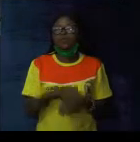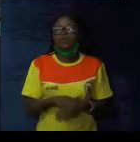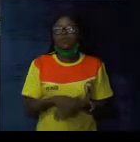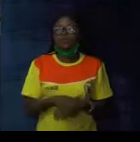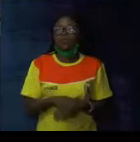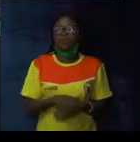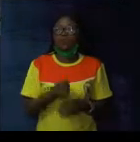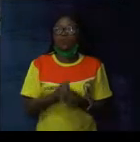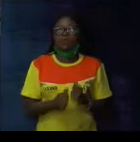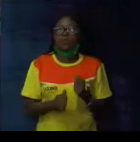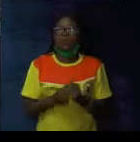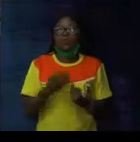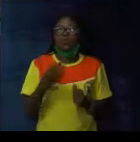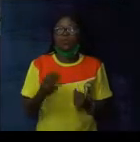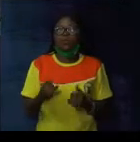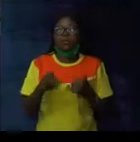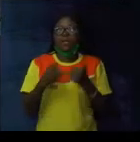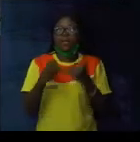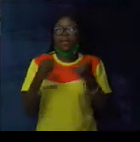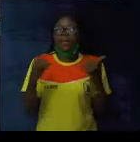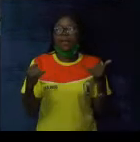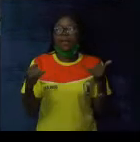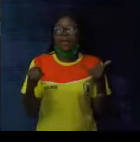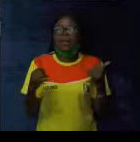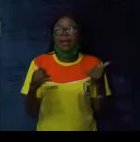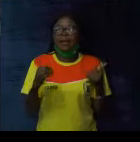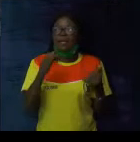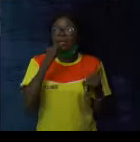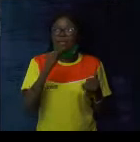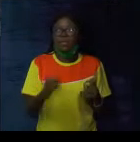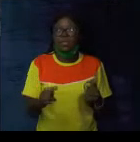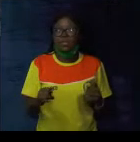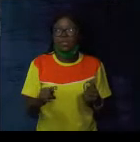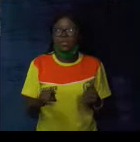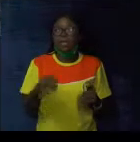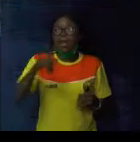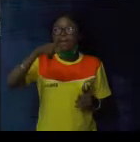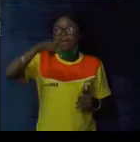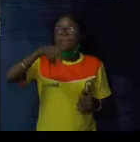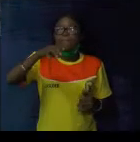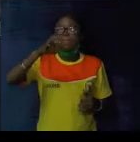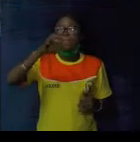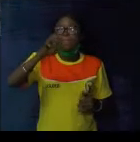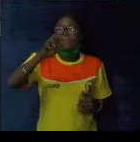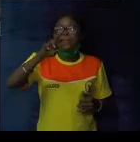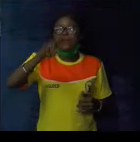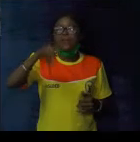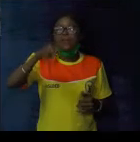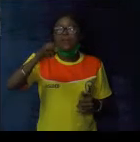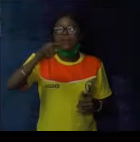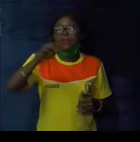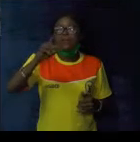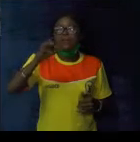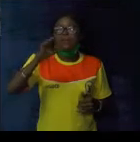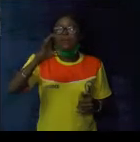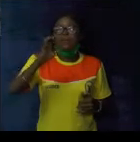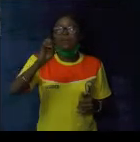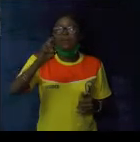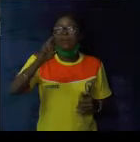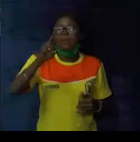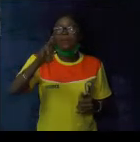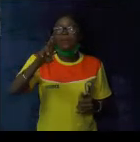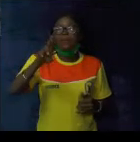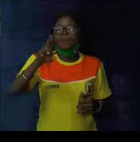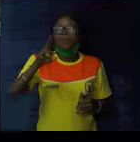Let's move on. Which of the lines is perpendicular to CD? Perpendicular. Do you remember what perpendicular